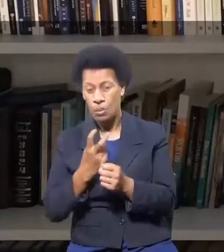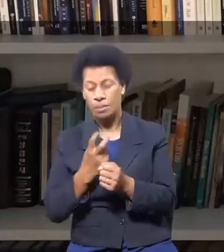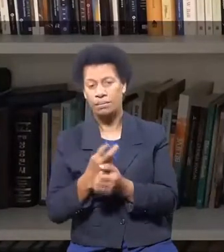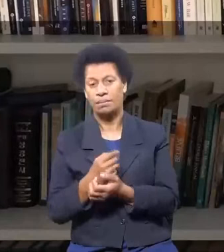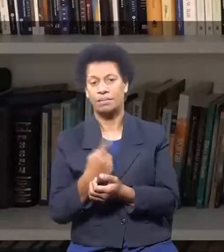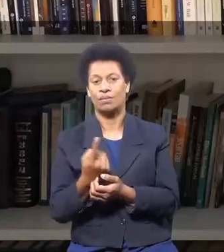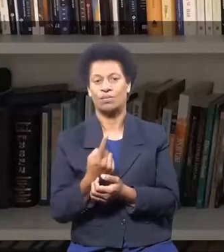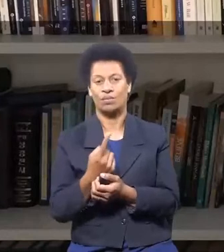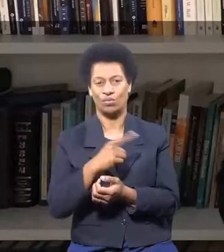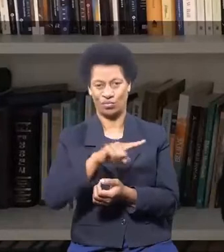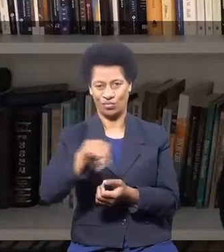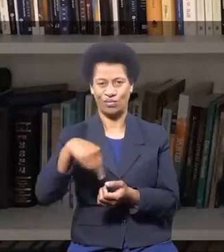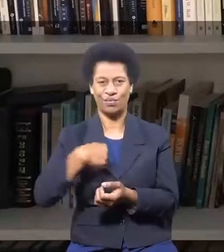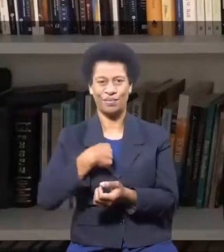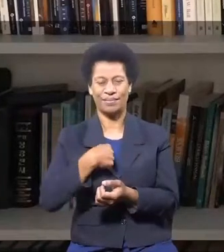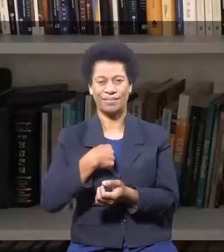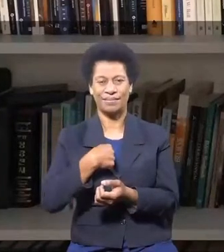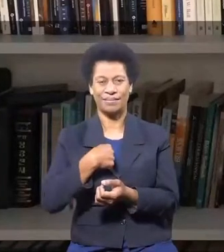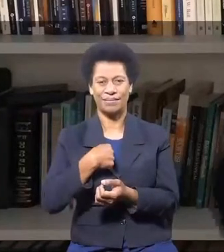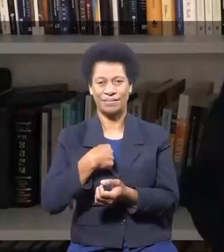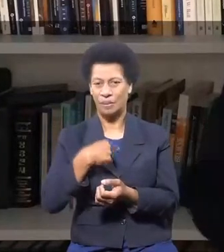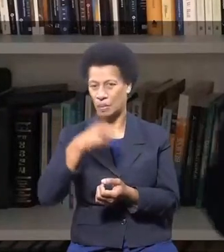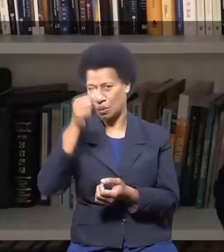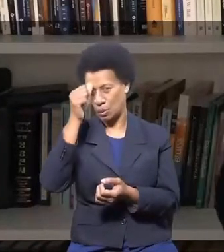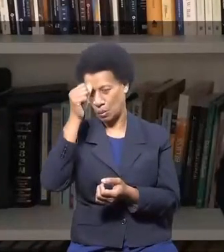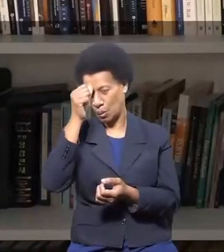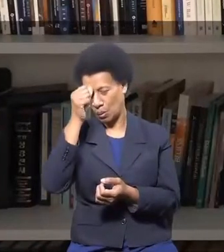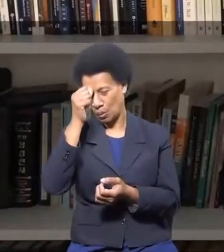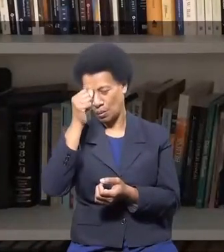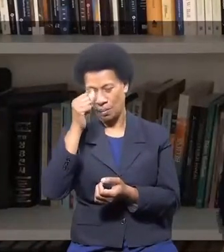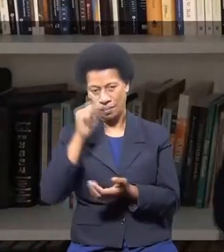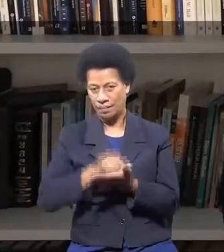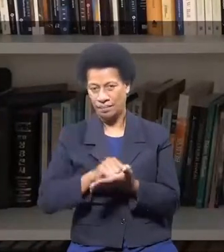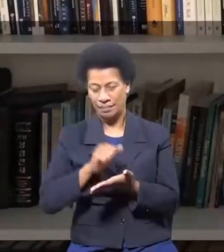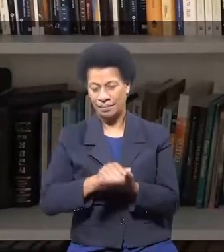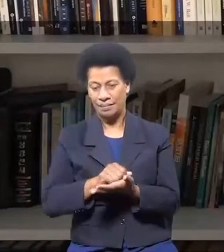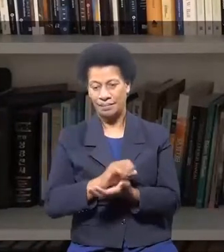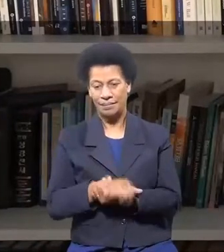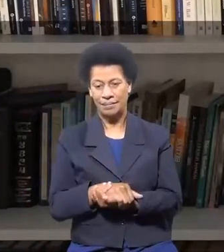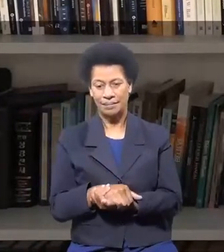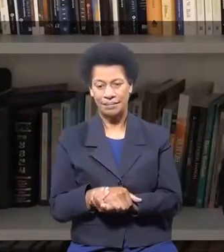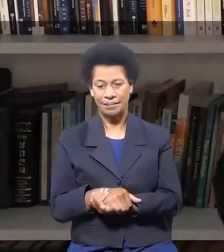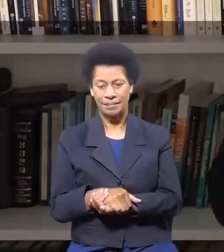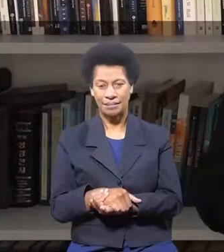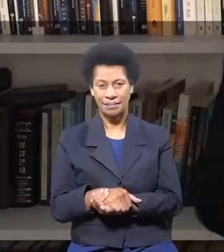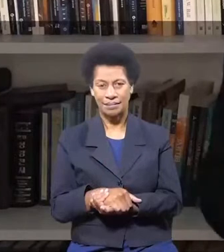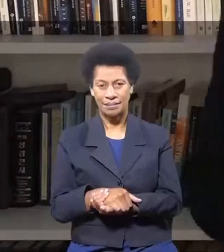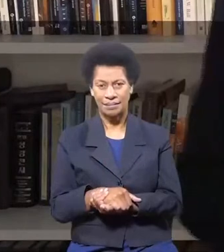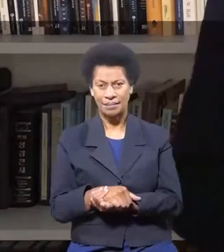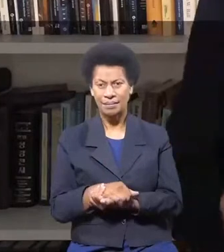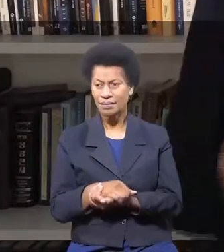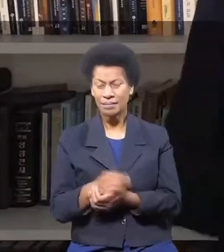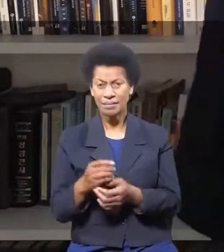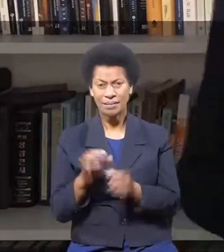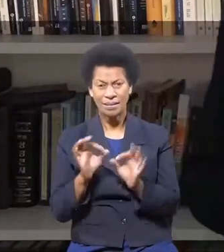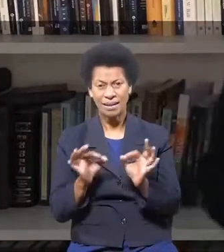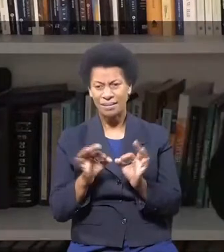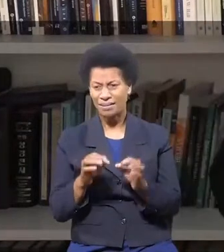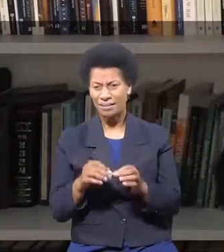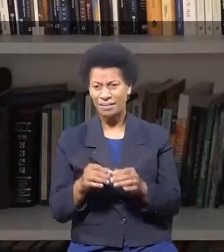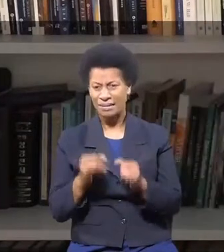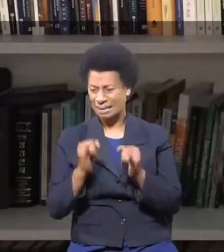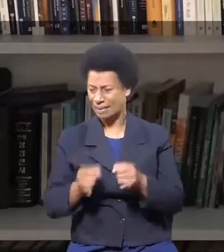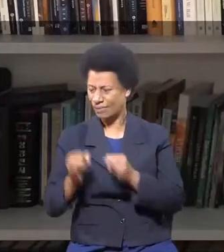getting old, it's also you and I as well. We know that oh so well. And it's not only our